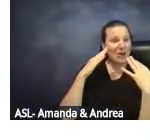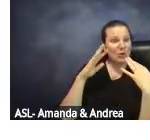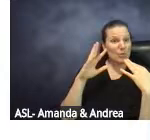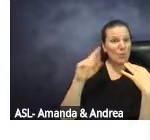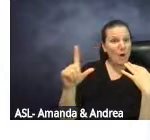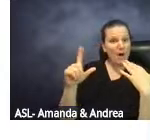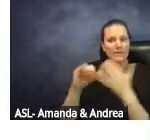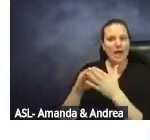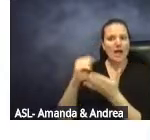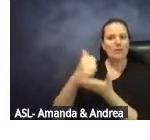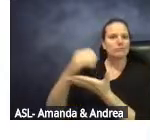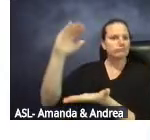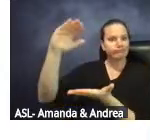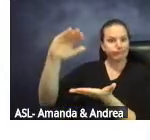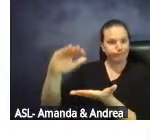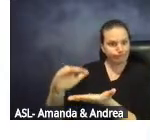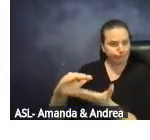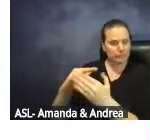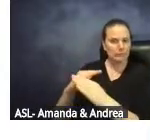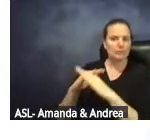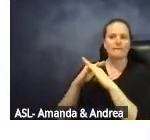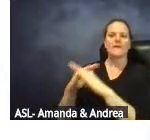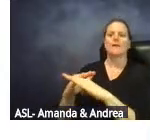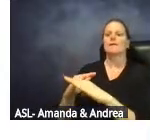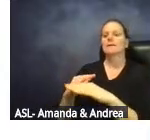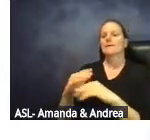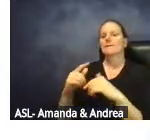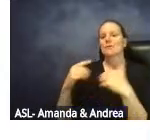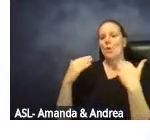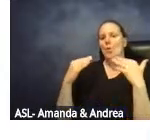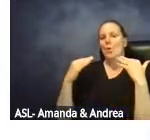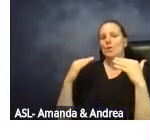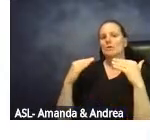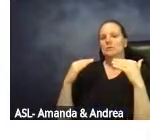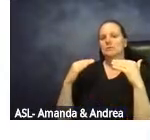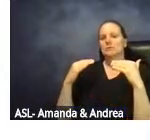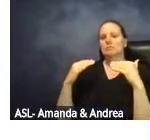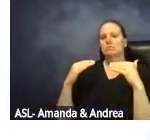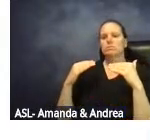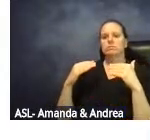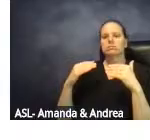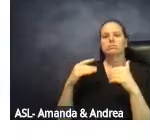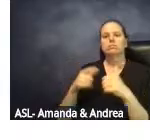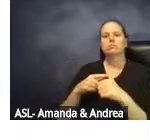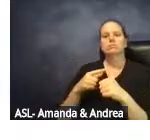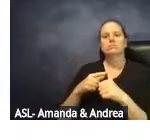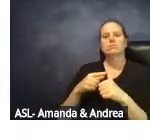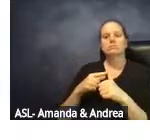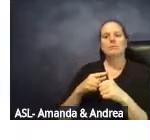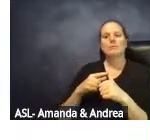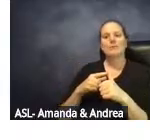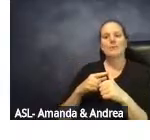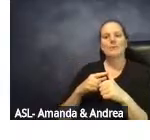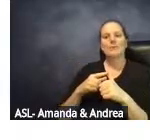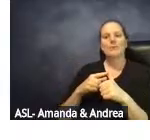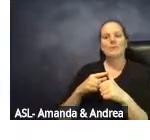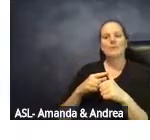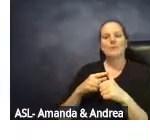a mitigation to prevent against a noise that's being caused, but it is a very